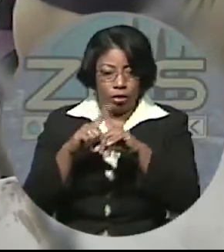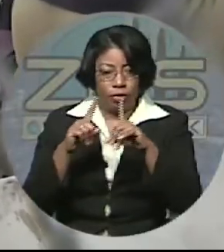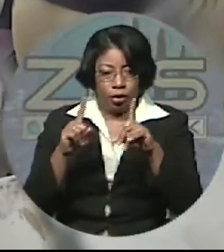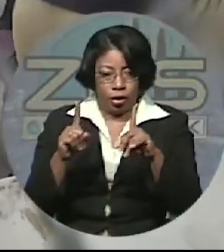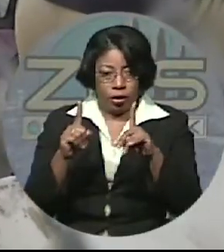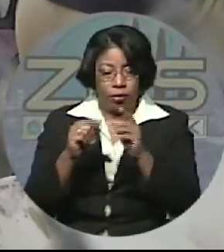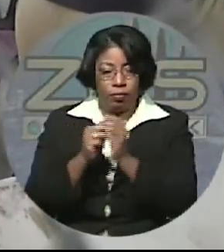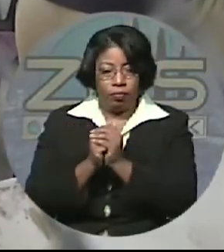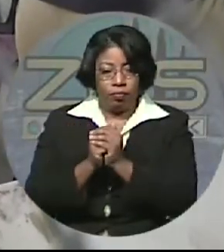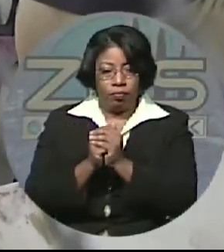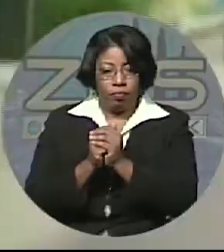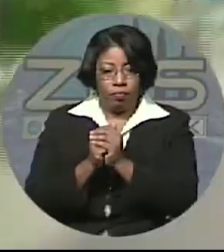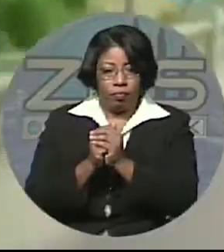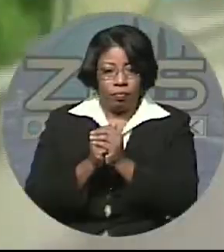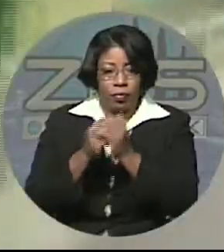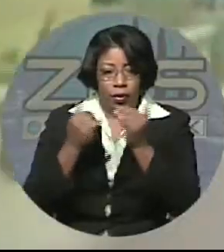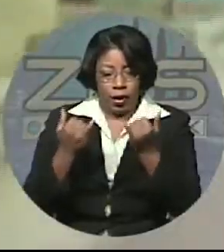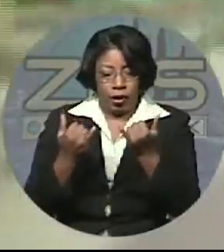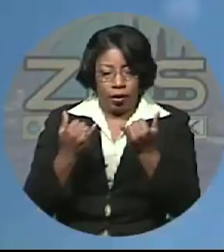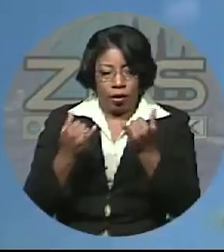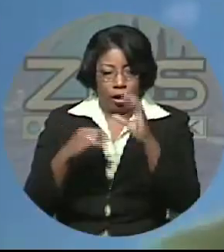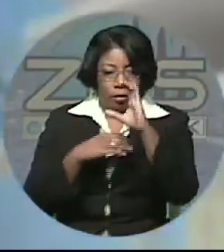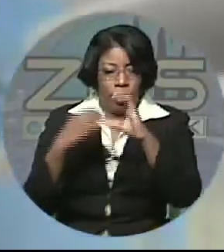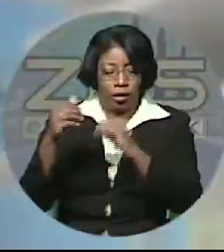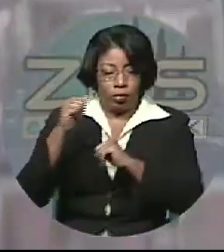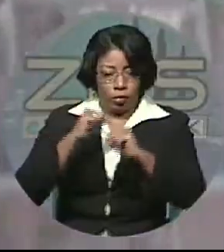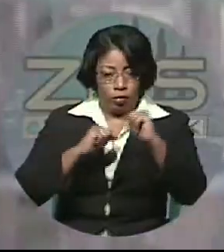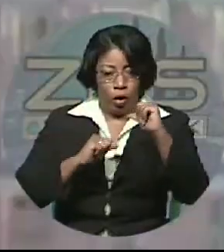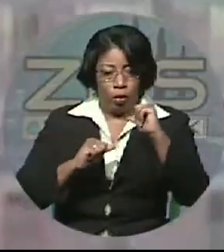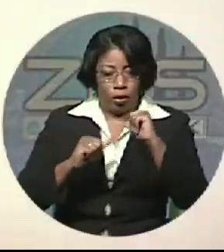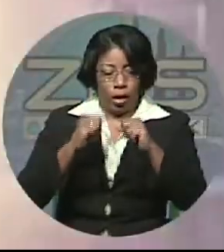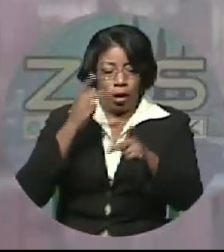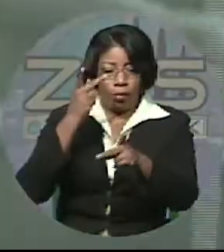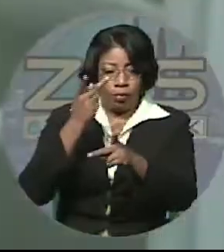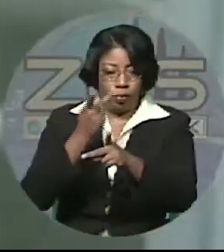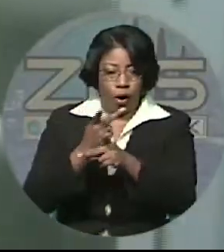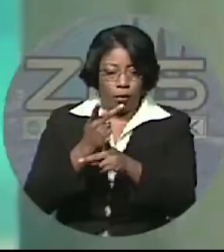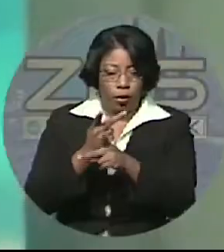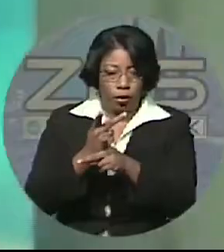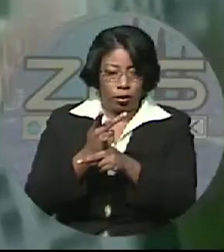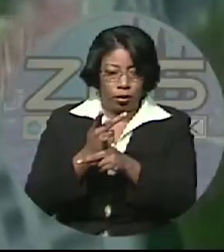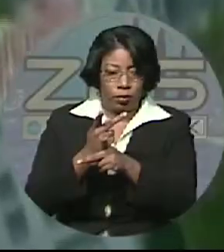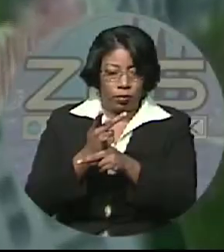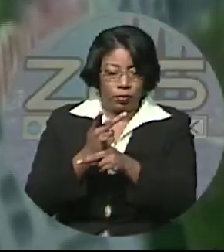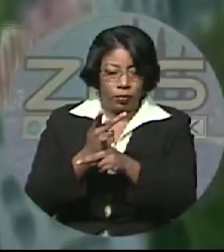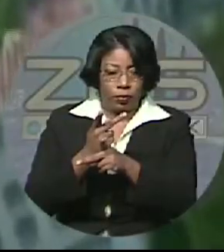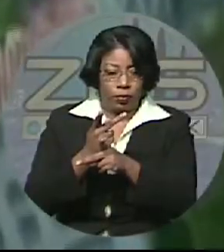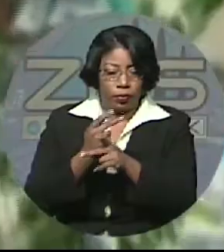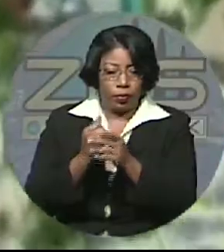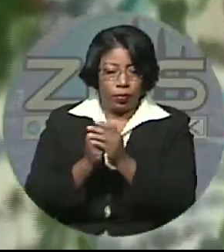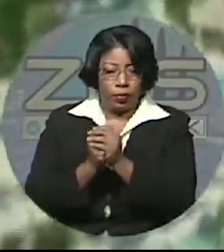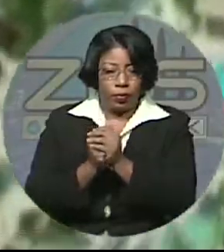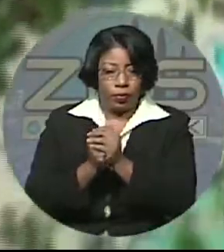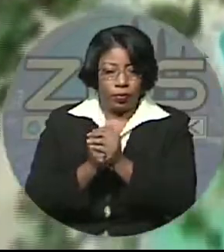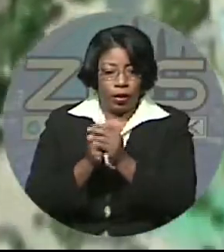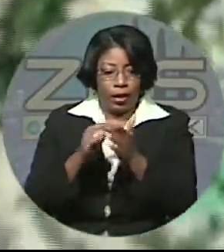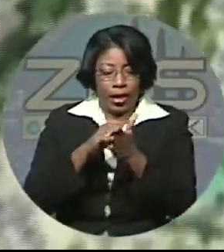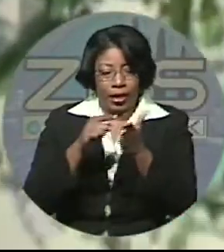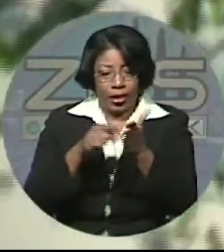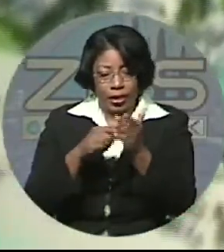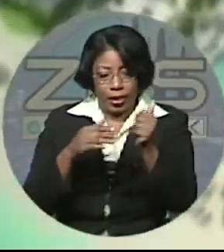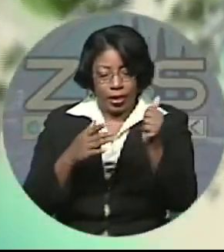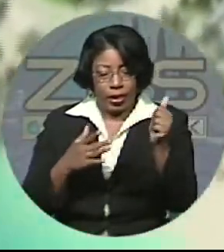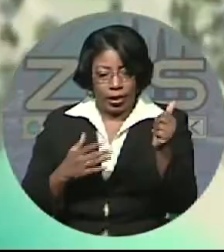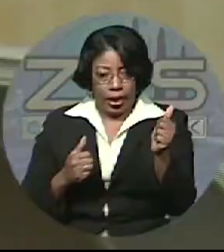says despite the contractor's performance, they are more than ever committed to that promise and therefore must face the short-term pain of this delay in exchange